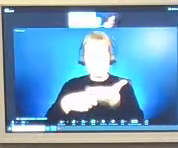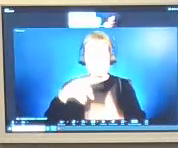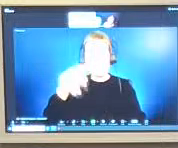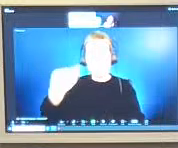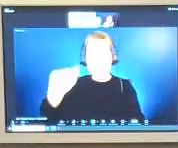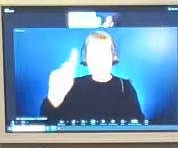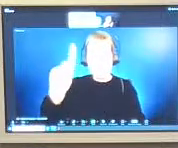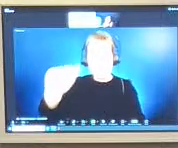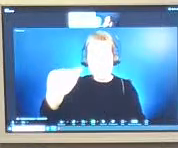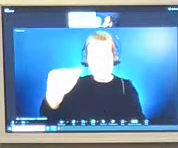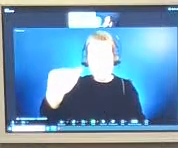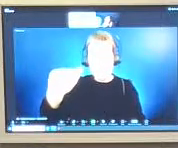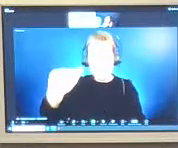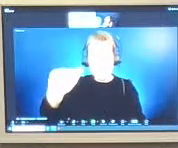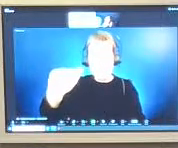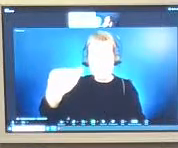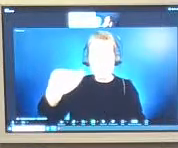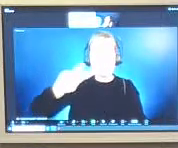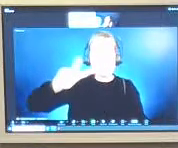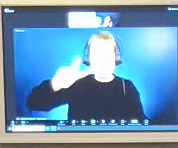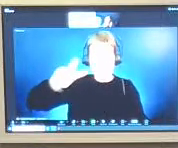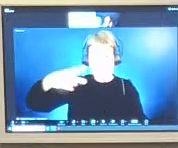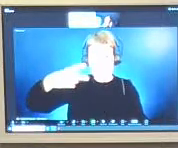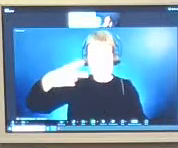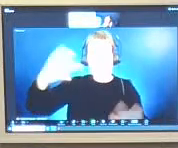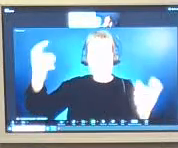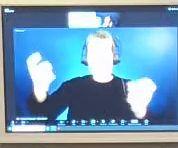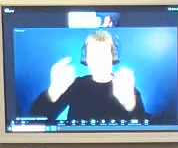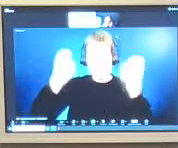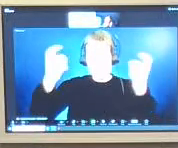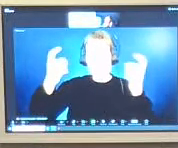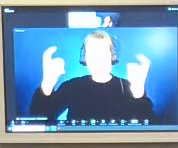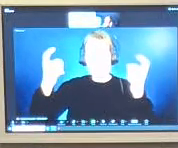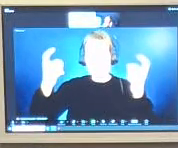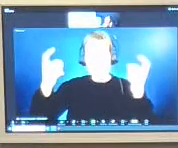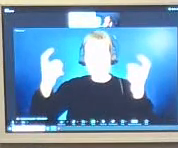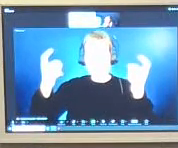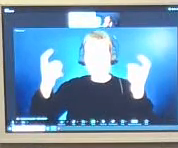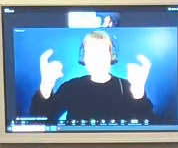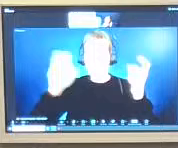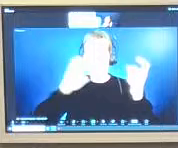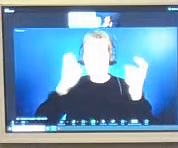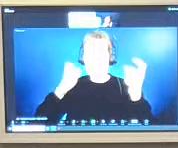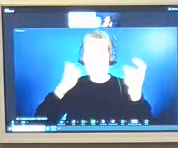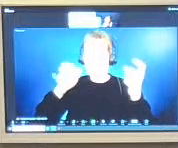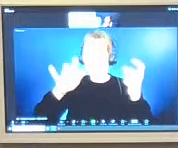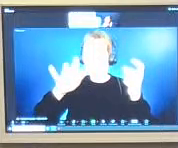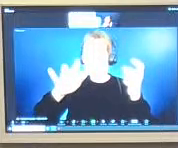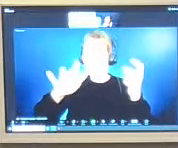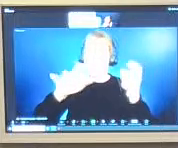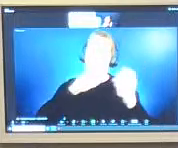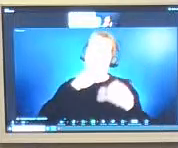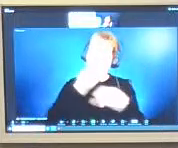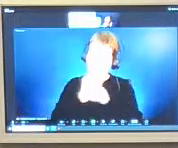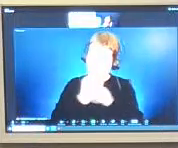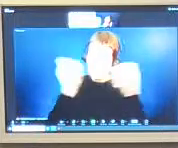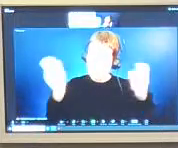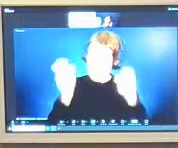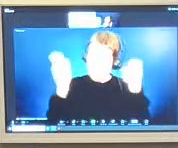celebration, which will be, we haven't set a date yet, but the actual anniversary is July